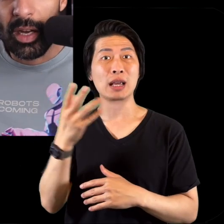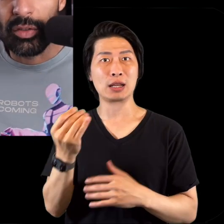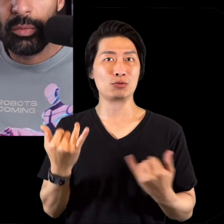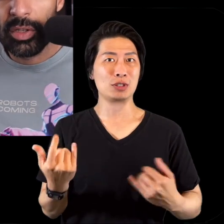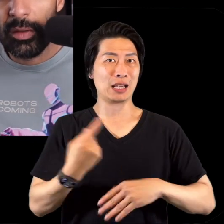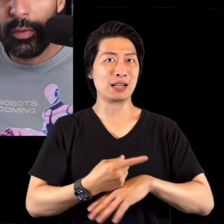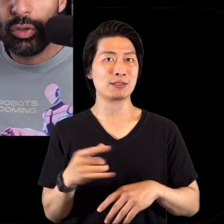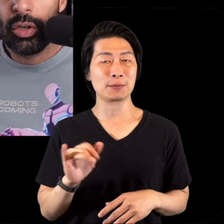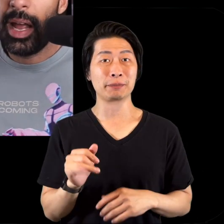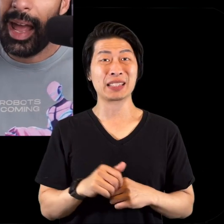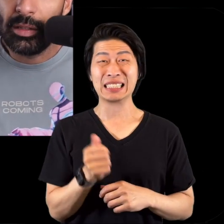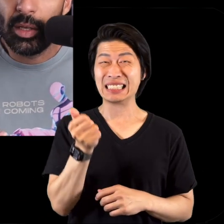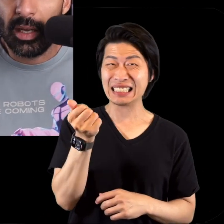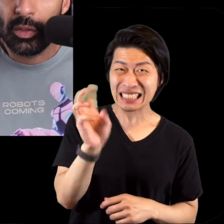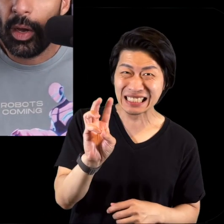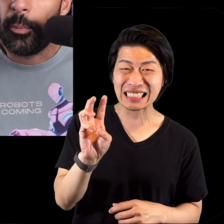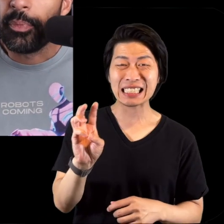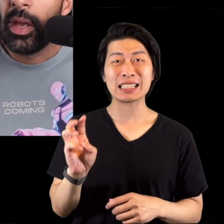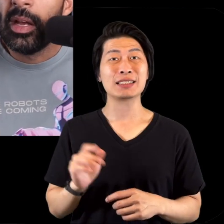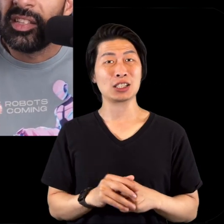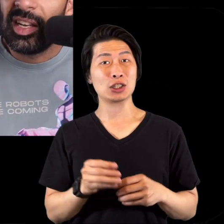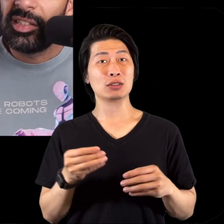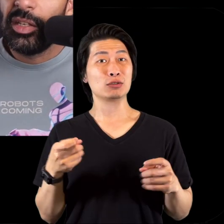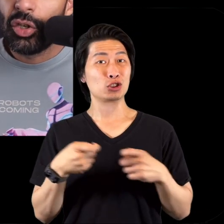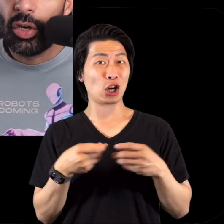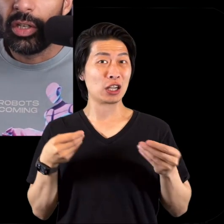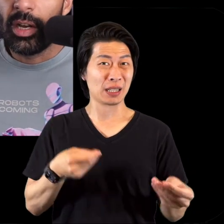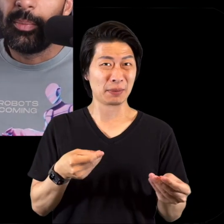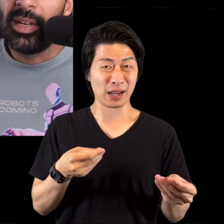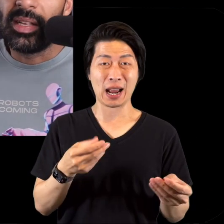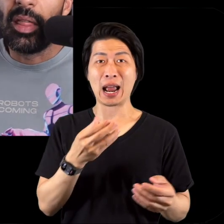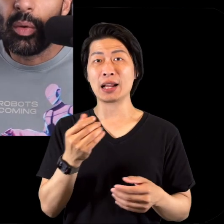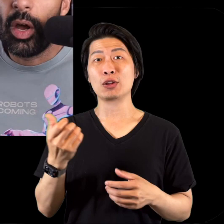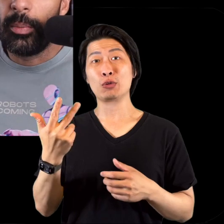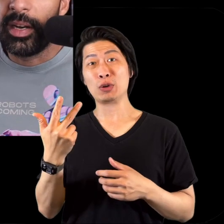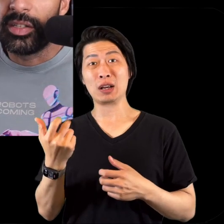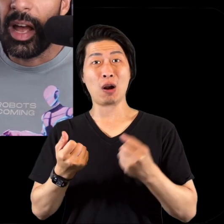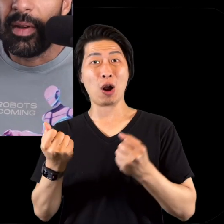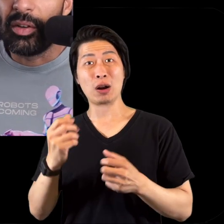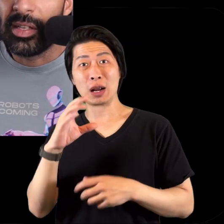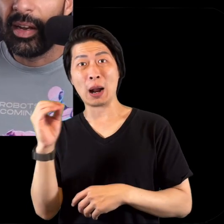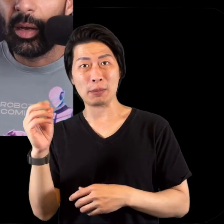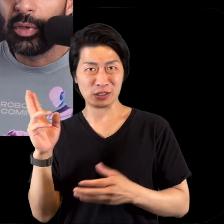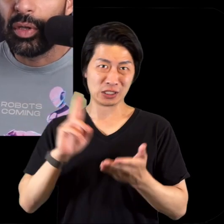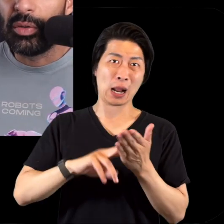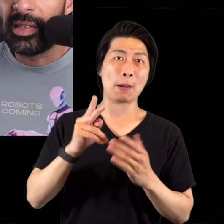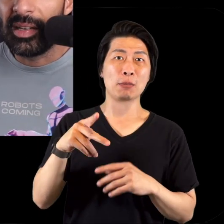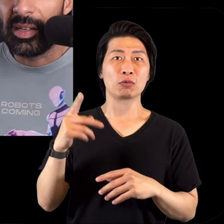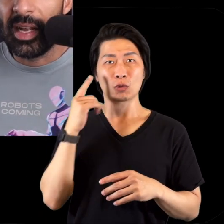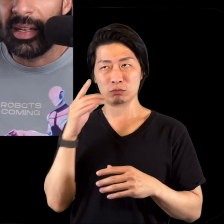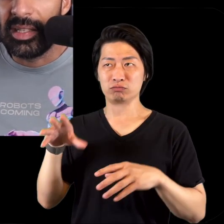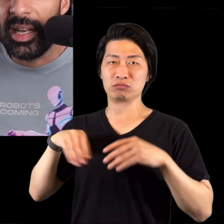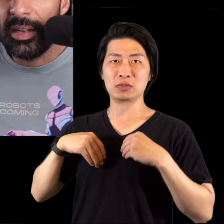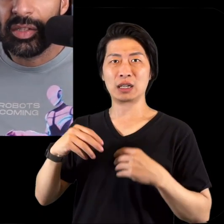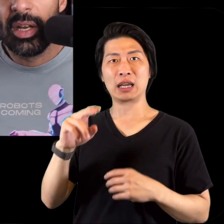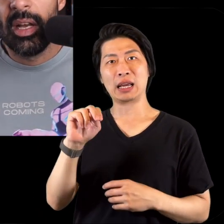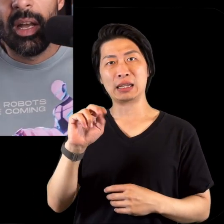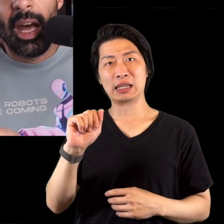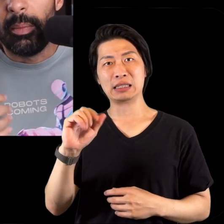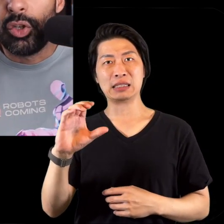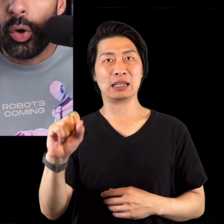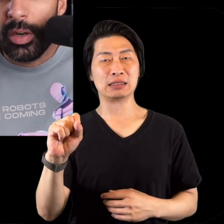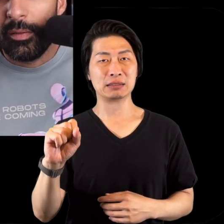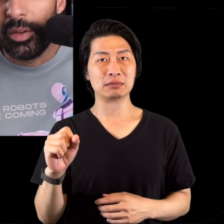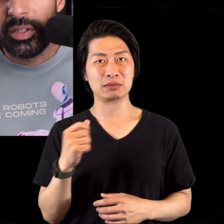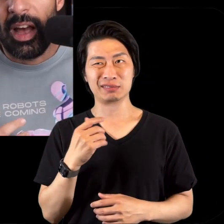EV customers in the future and today as well. 16 charging companies and 3 automakers have now signed up to use Tesla's NACS,